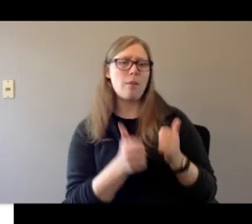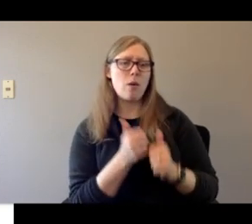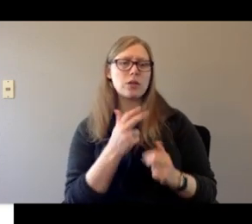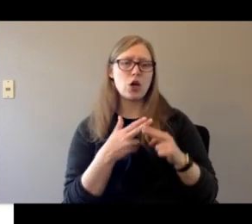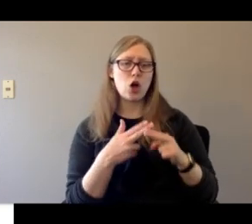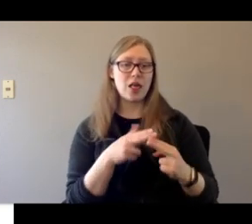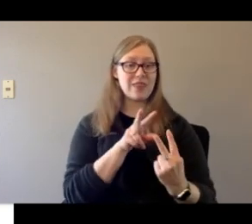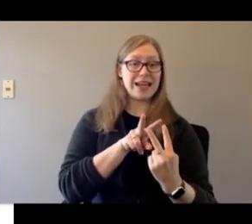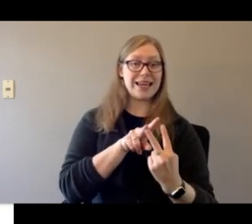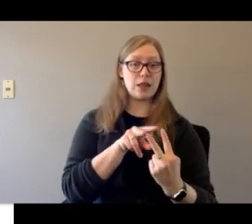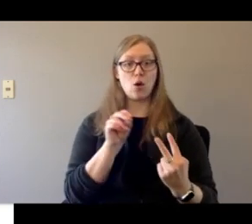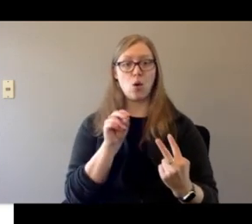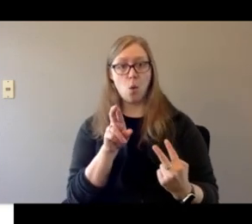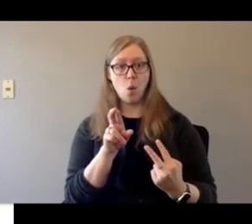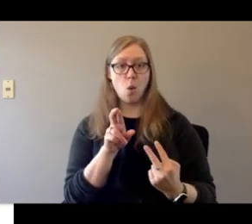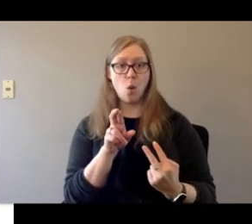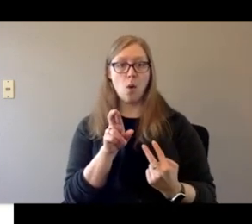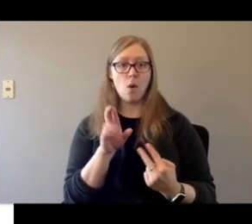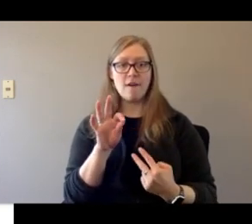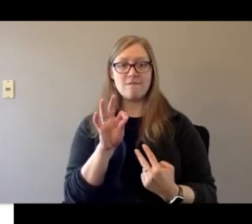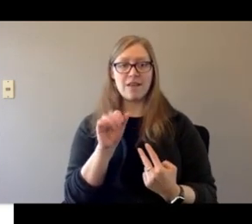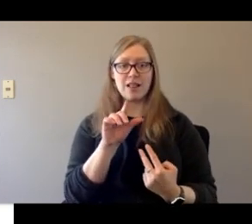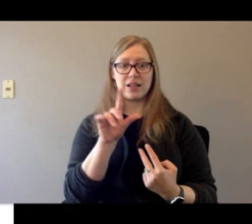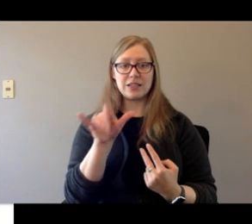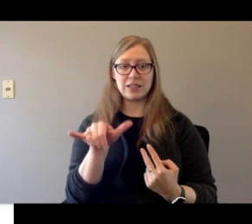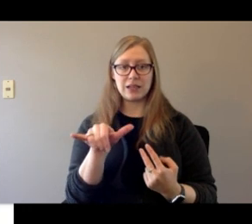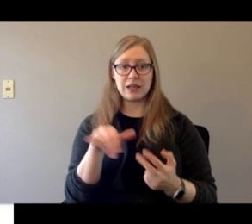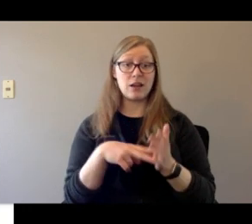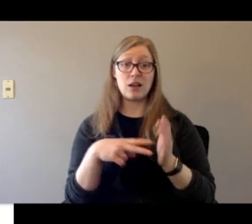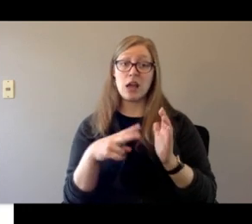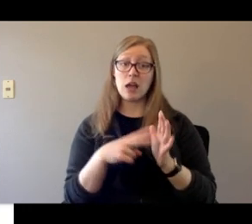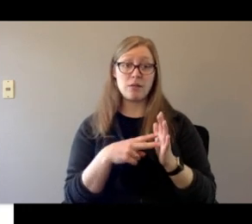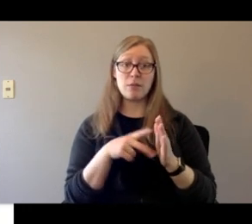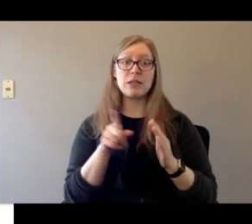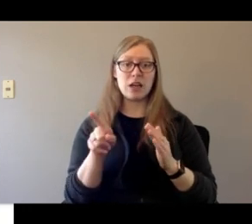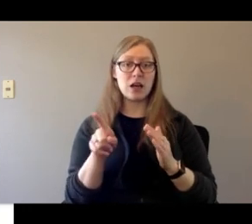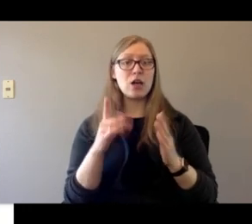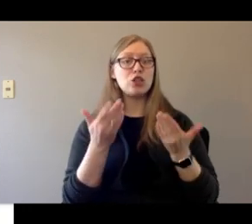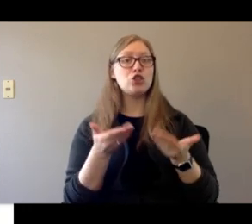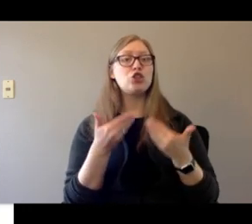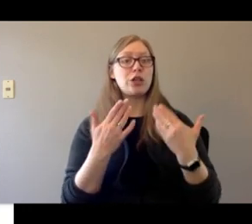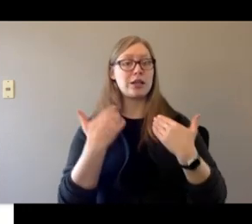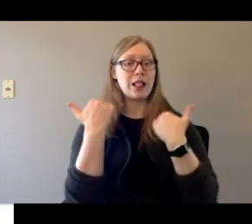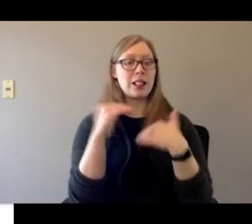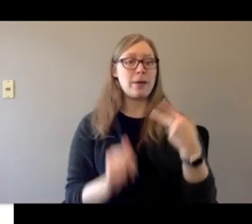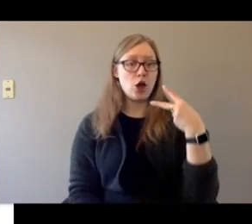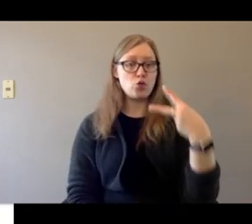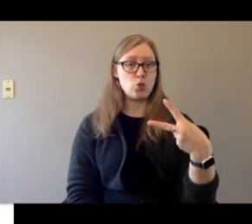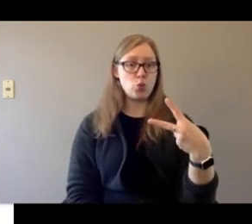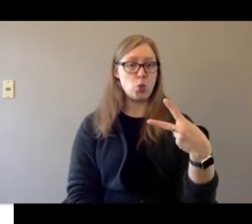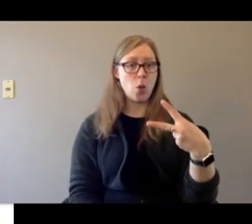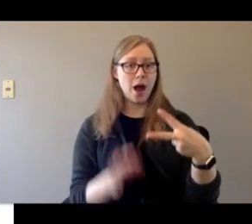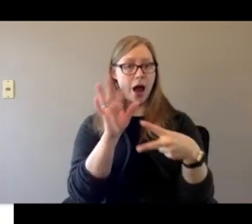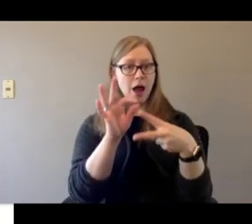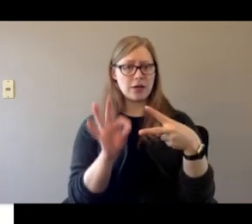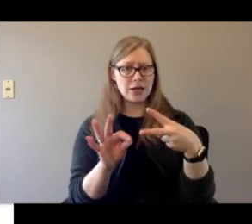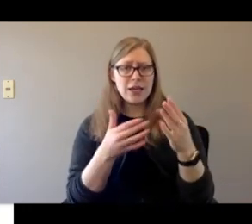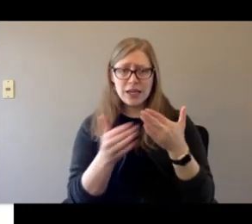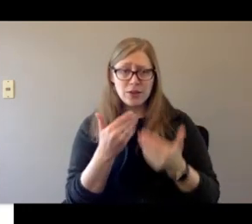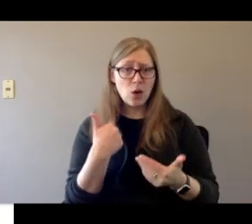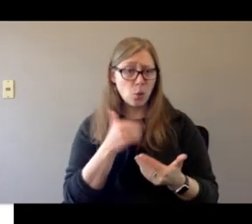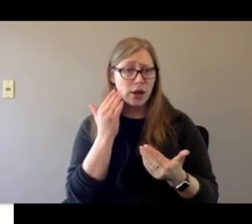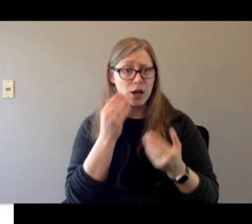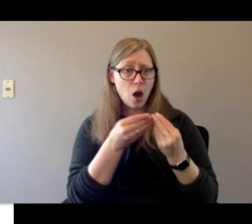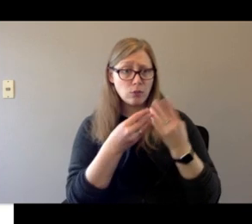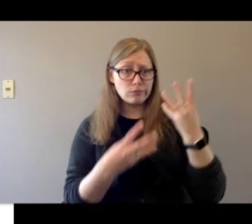or fallacy. And this is suggesting that there are only two options that exist when in reality there are several options. So here's